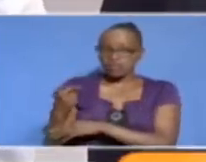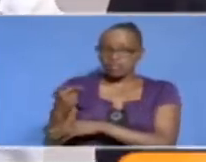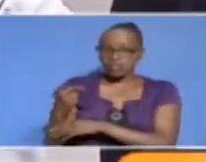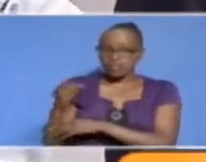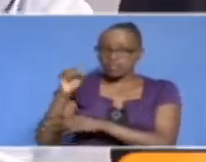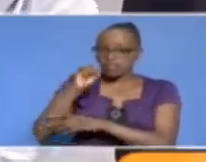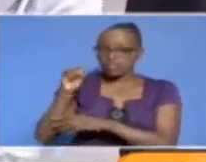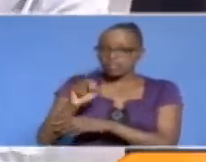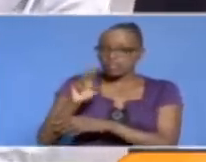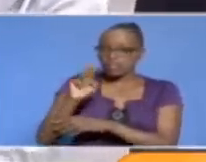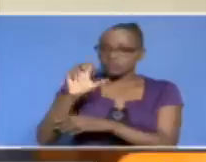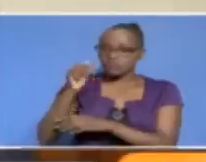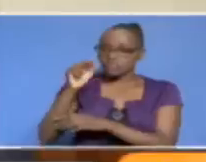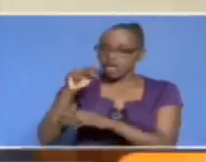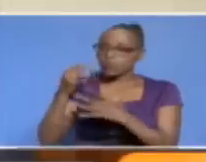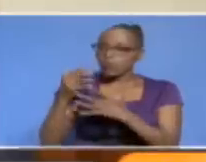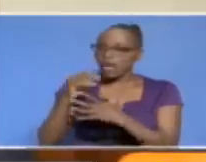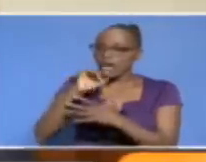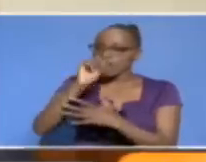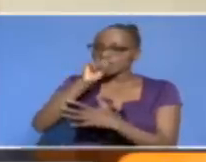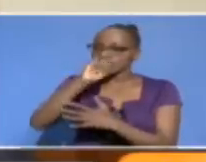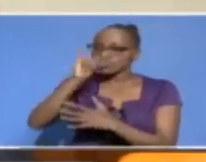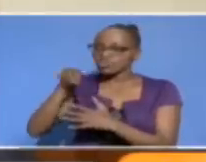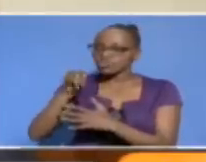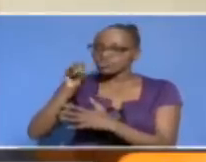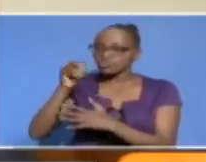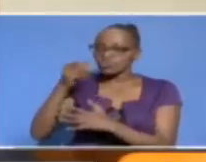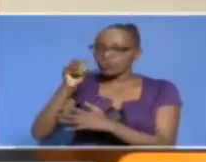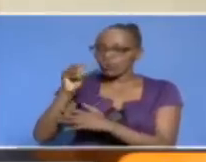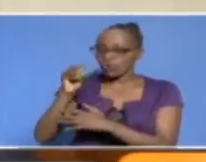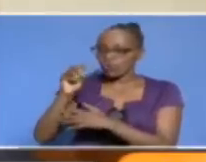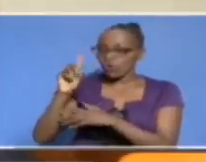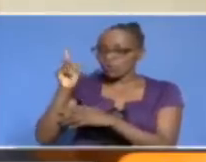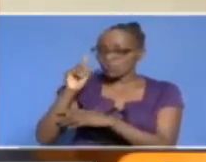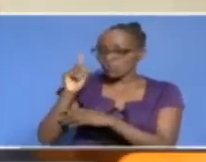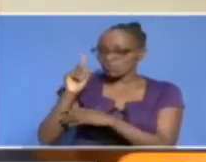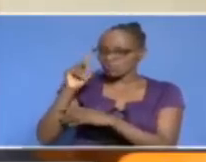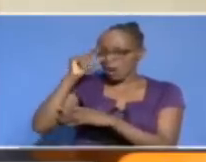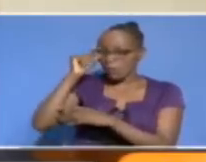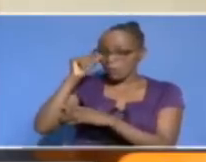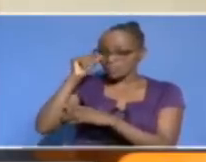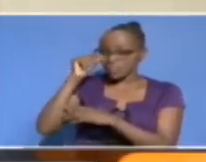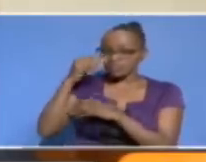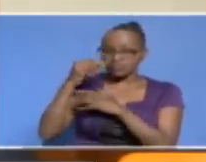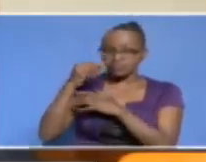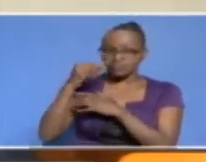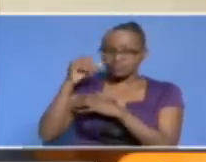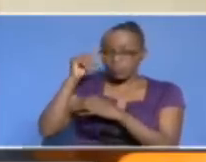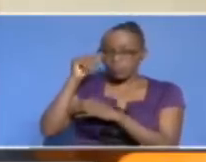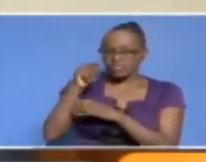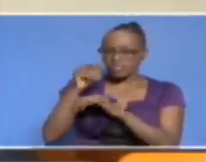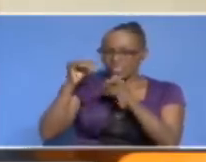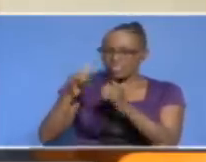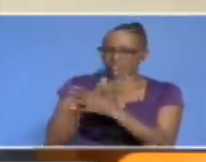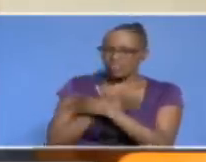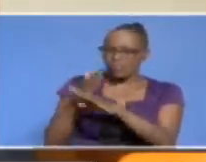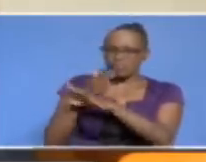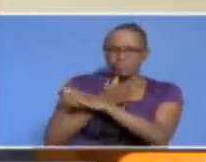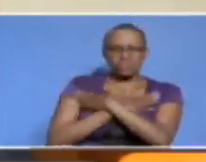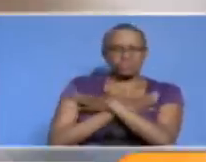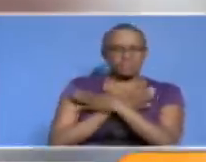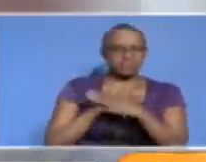Sultan, Mombasa County Governor, Hassan Joho. That's your new best friend? Yeah, he used to be my